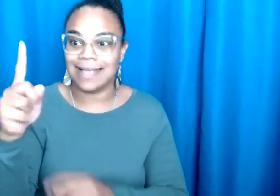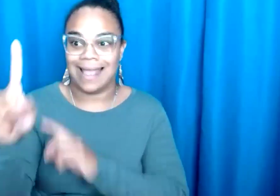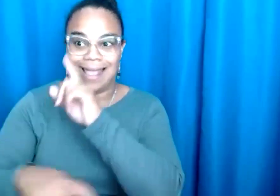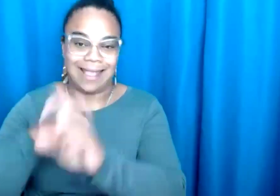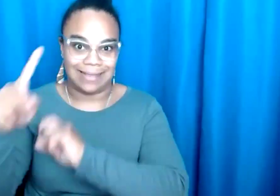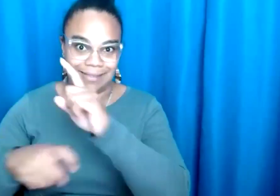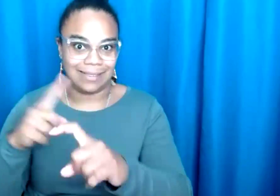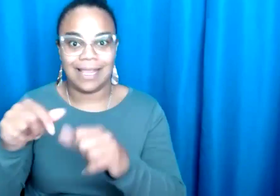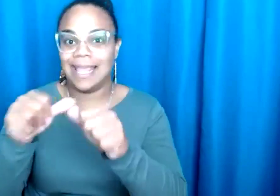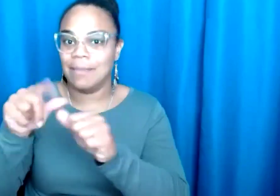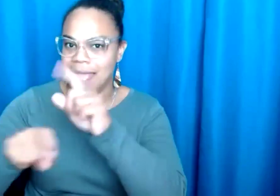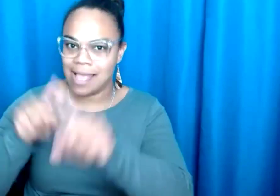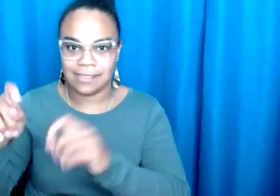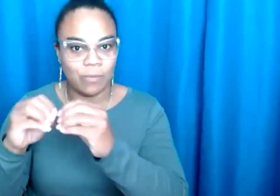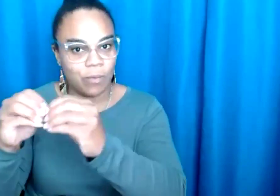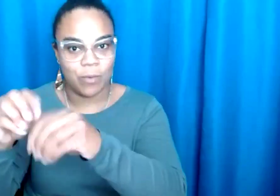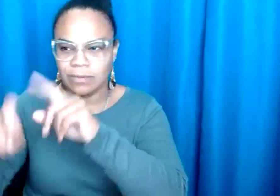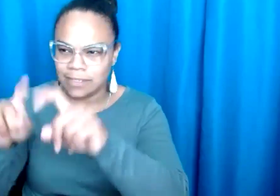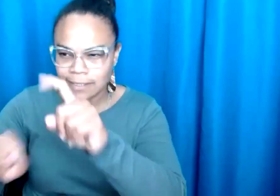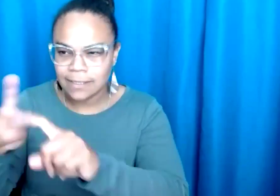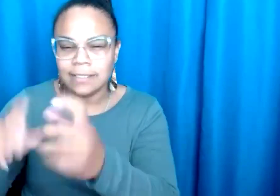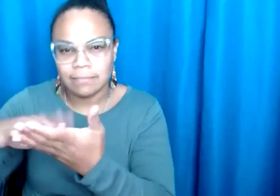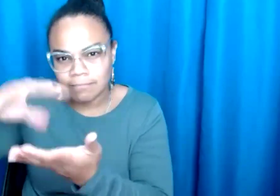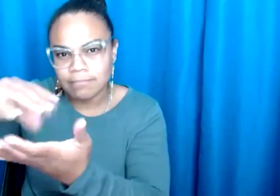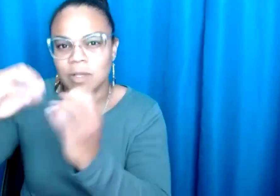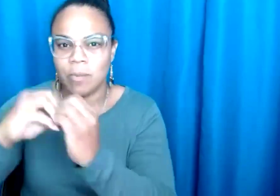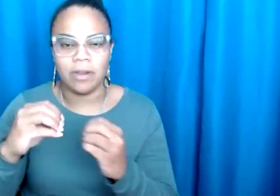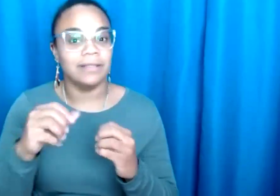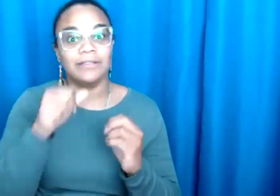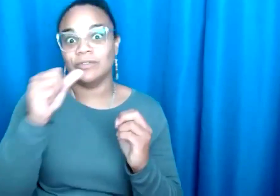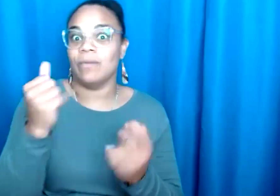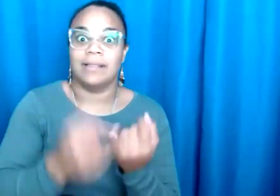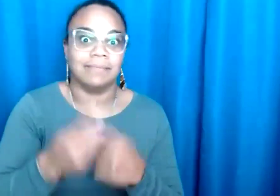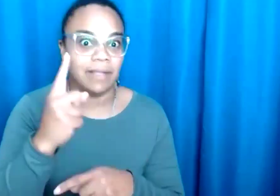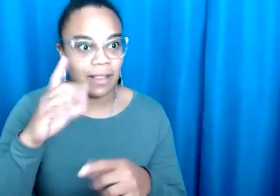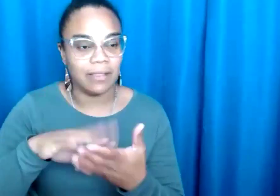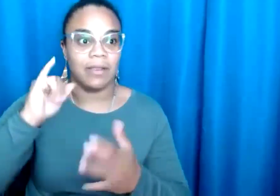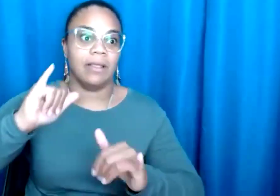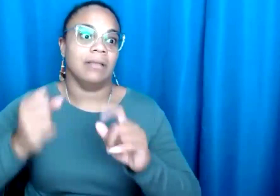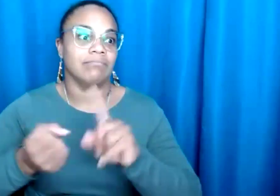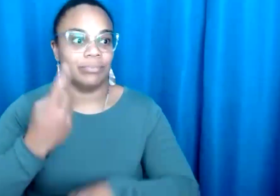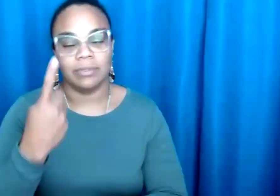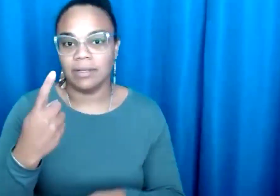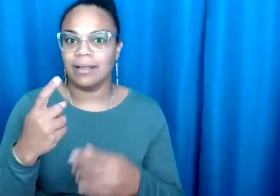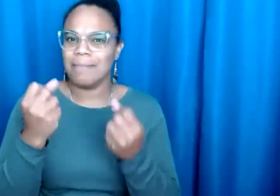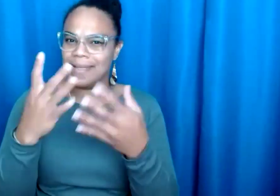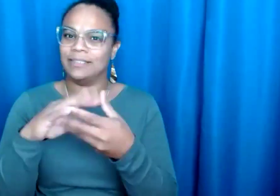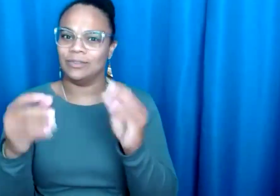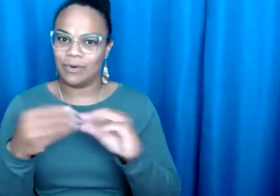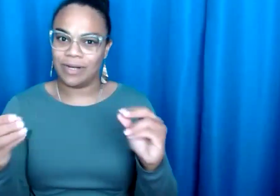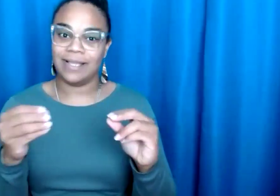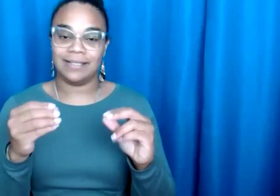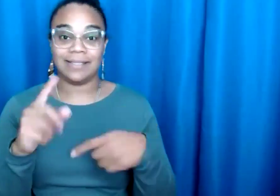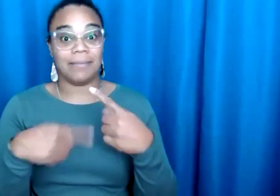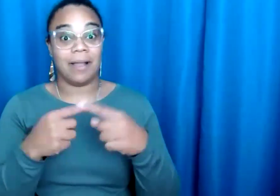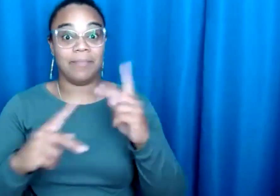Keep asking questions so that you know about it. You don't find out about it later, because there's a lot of stories about people getting involved in exporting and finding out at the last